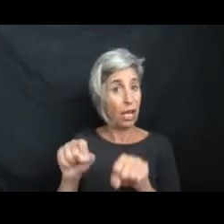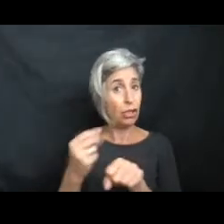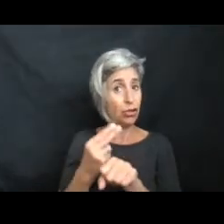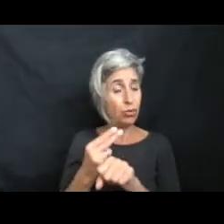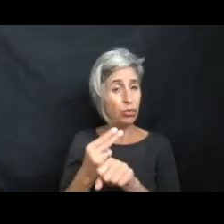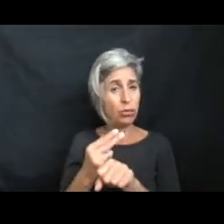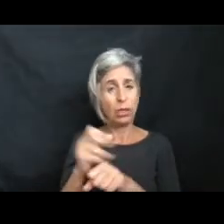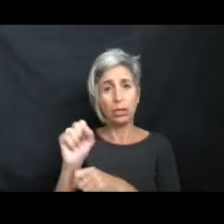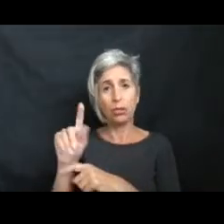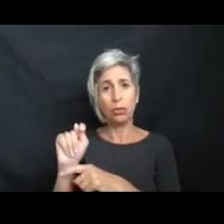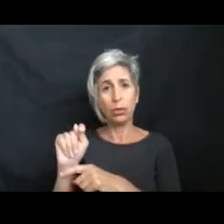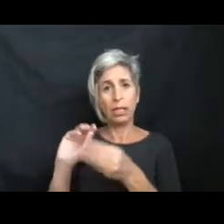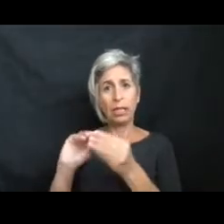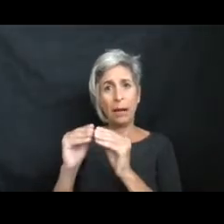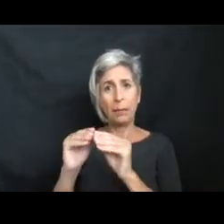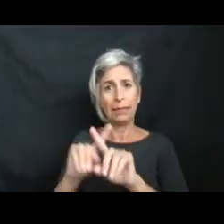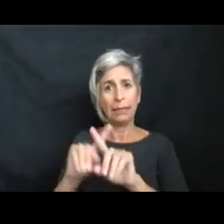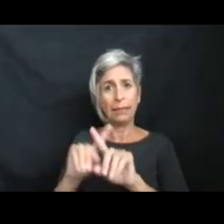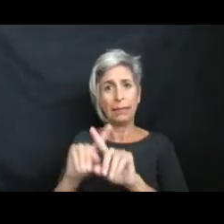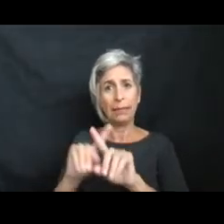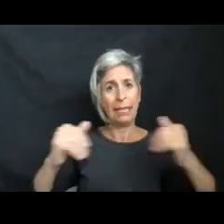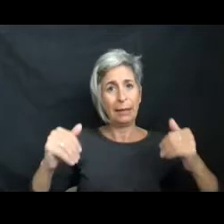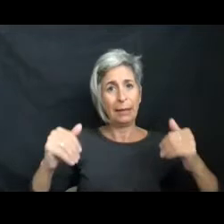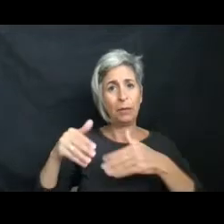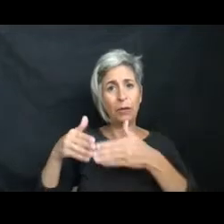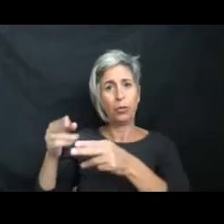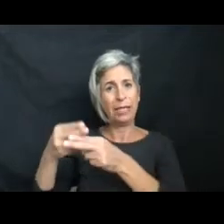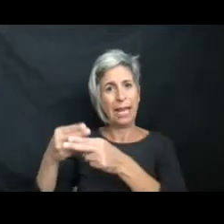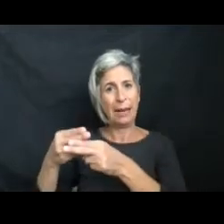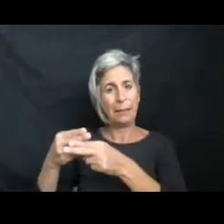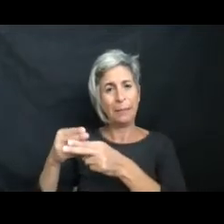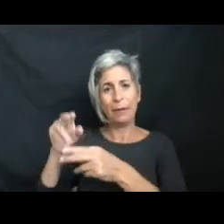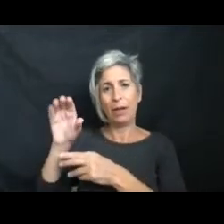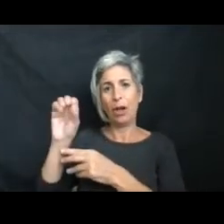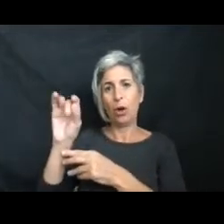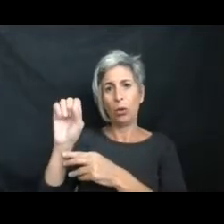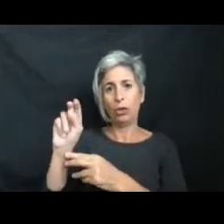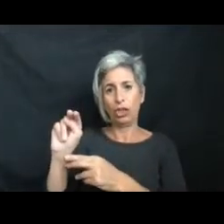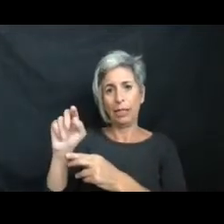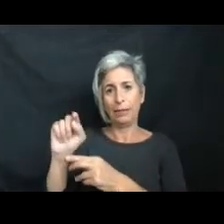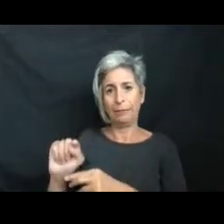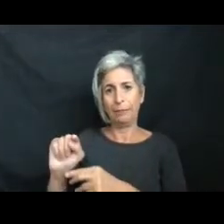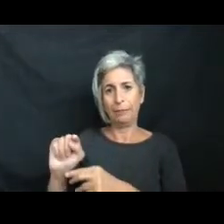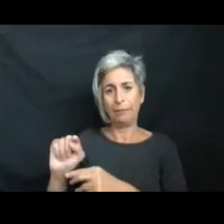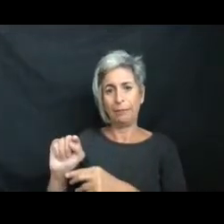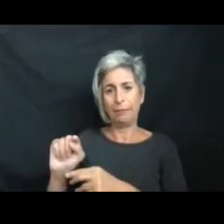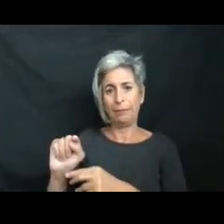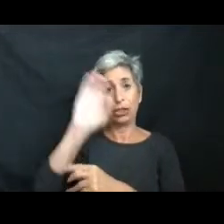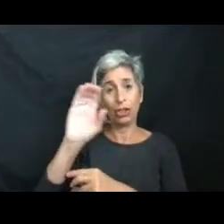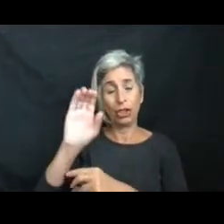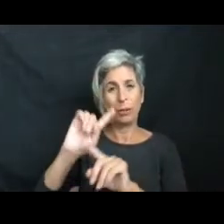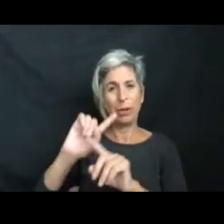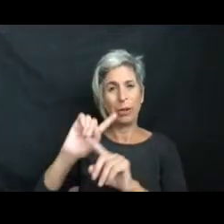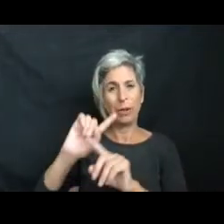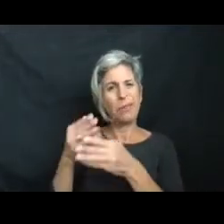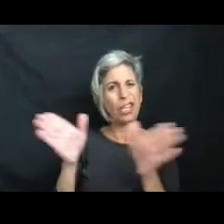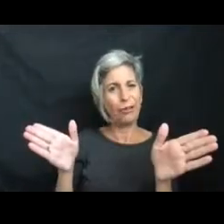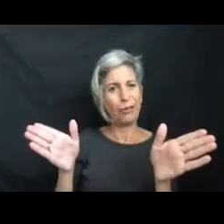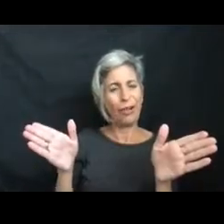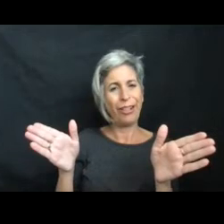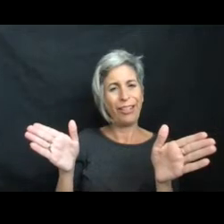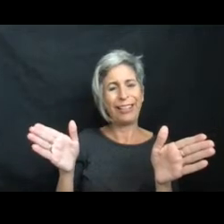number is separate from the street name, so the street name would be down here, Ocean. And then search, but I kept it more generic here.